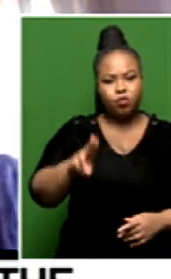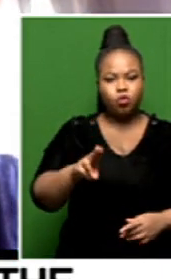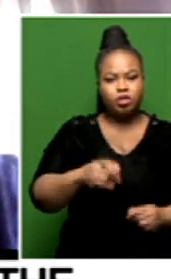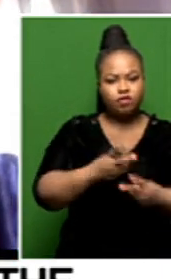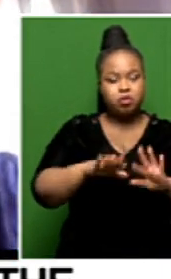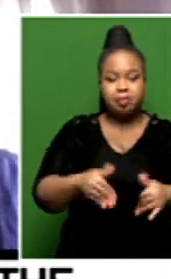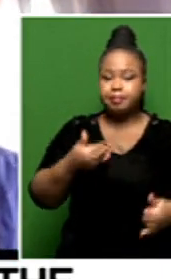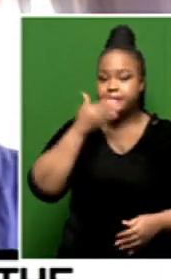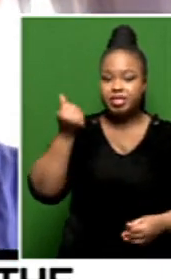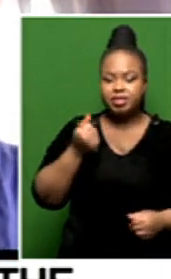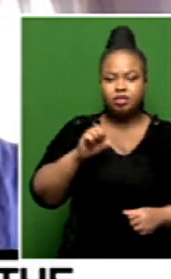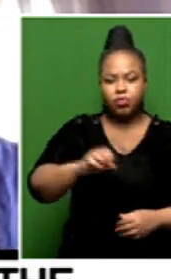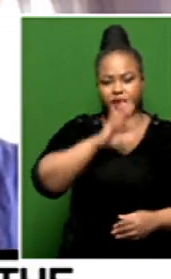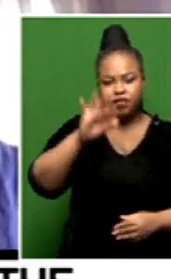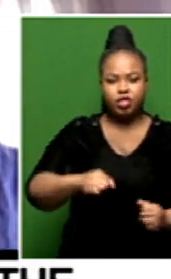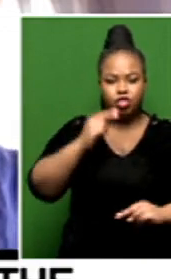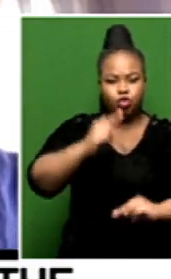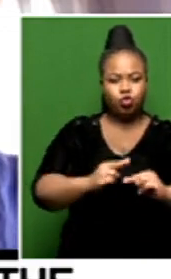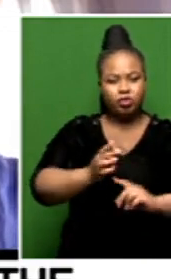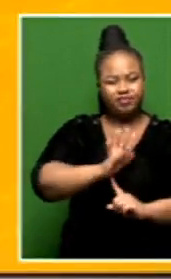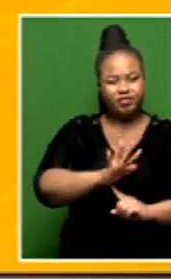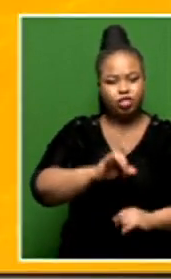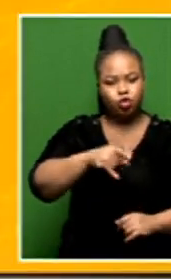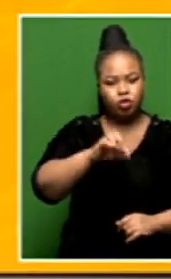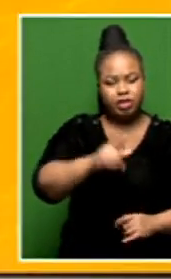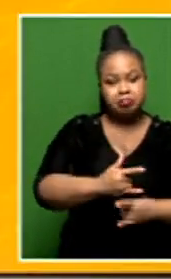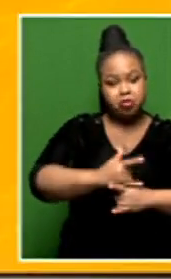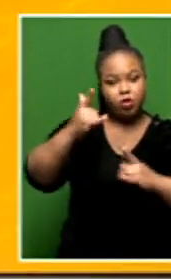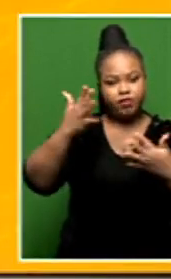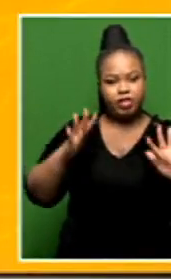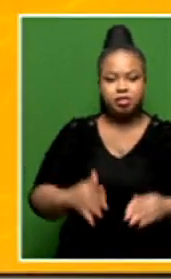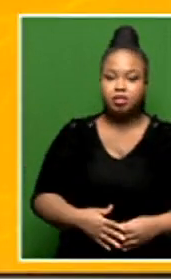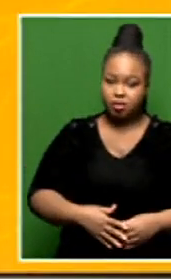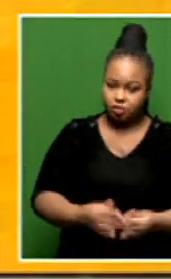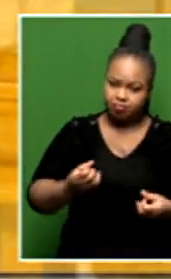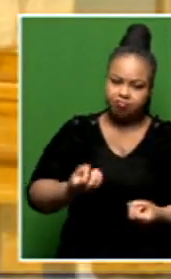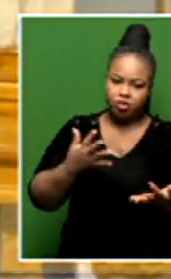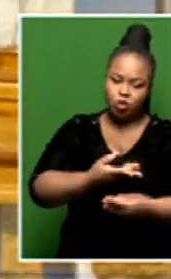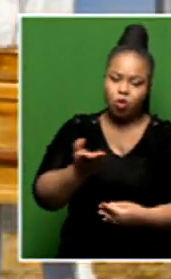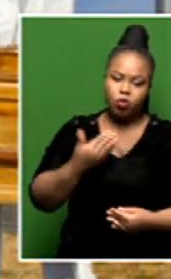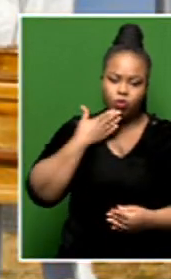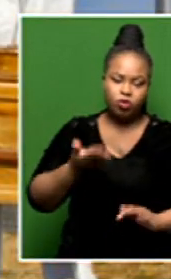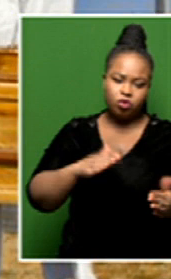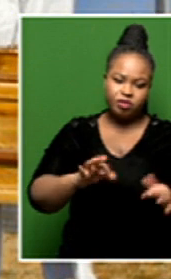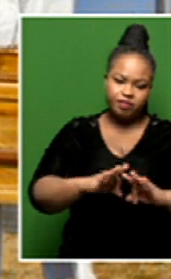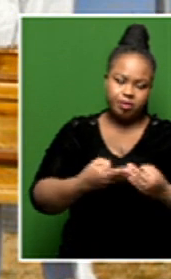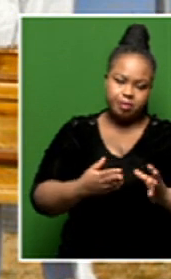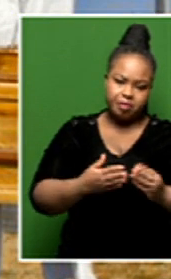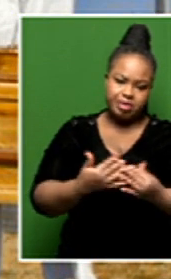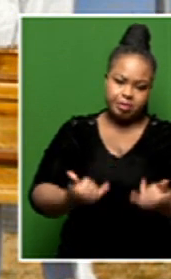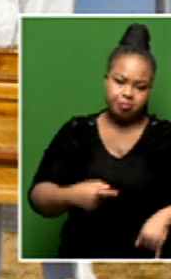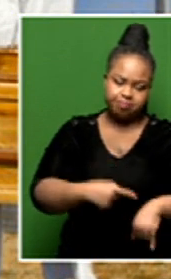won Best South African Short Documentary at the Jozi Film Festival. The film is dedicated to all those who have lost